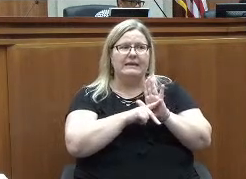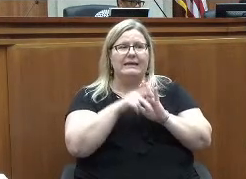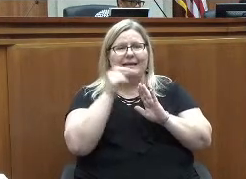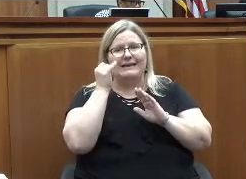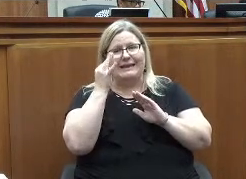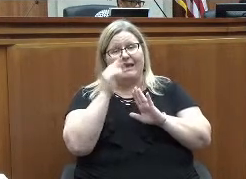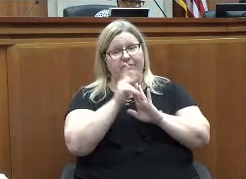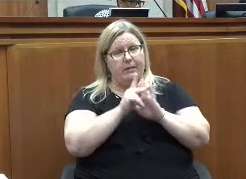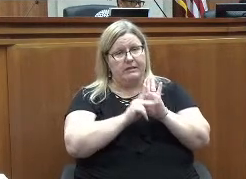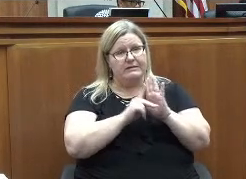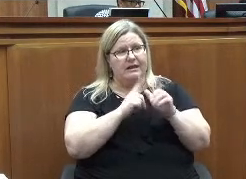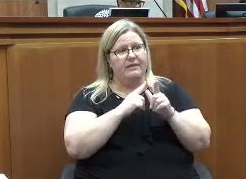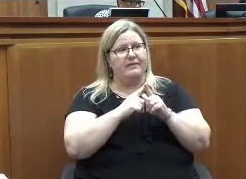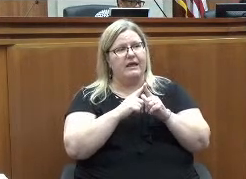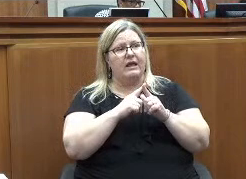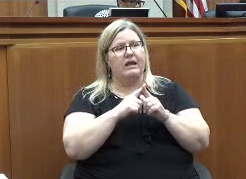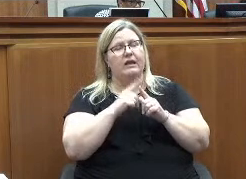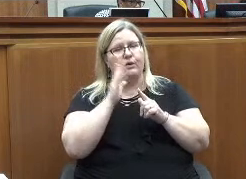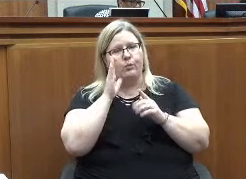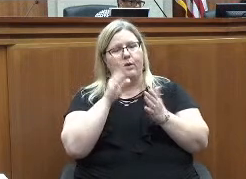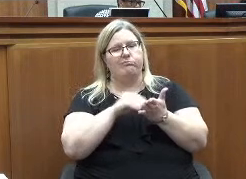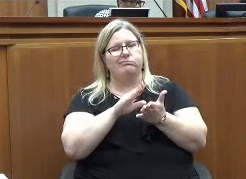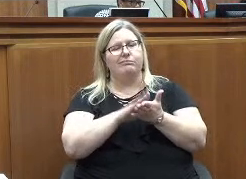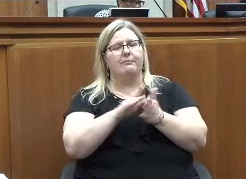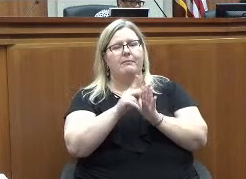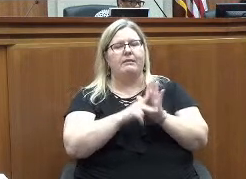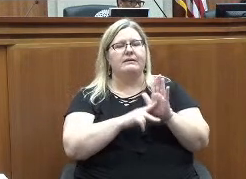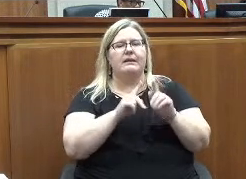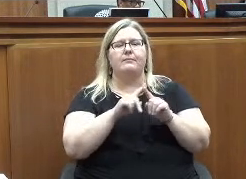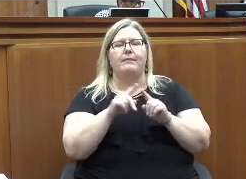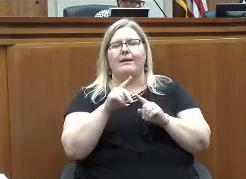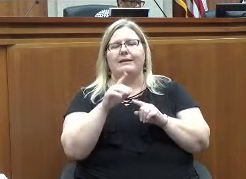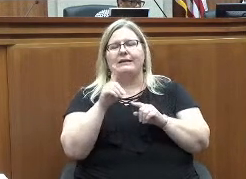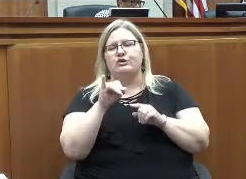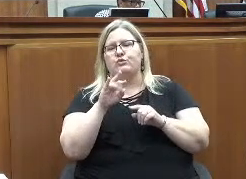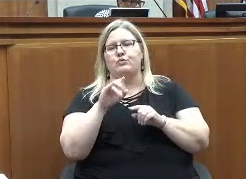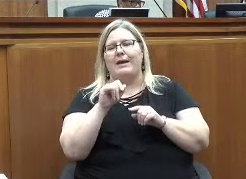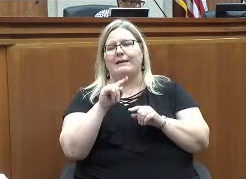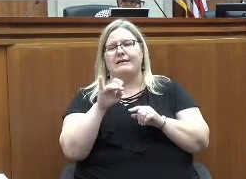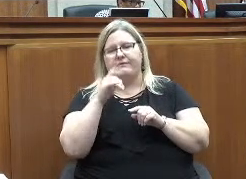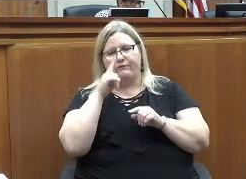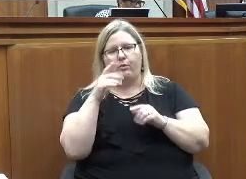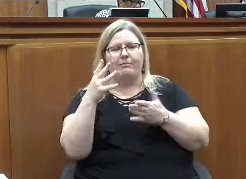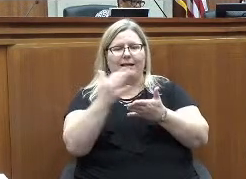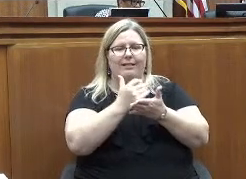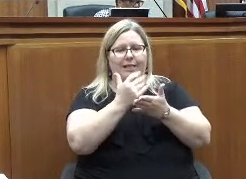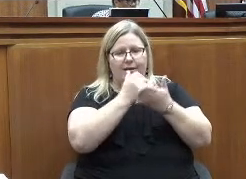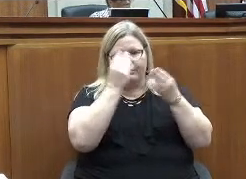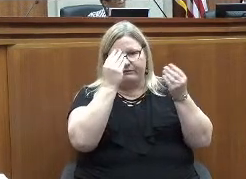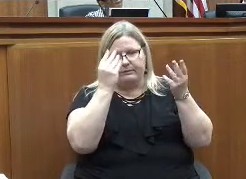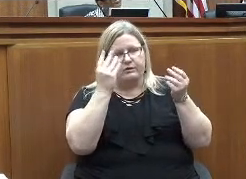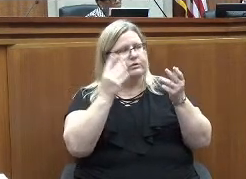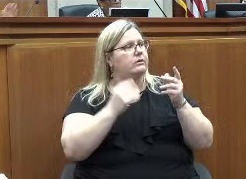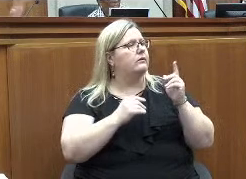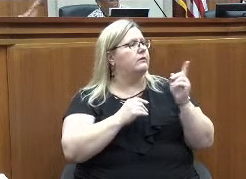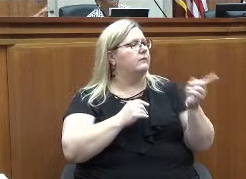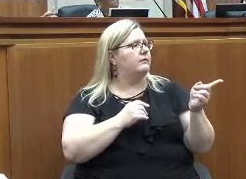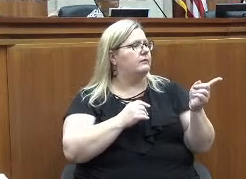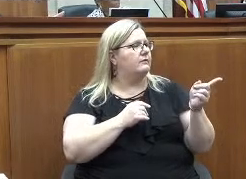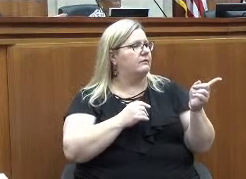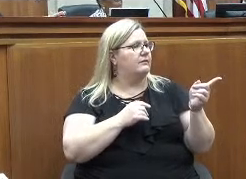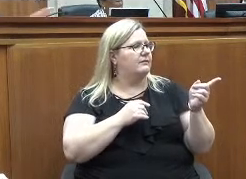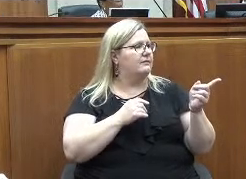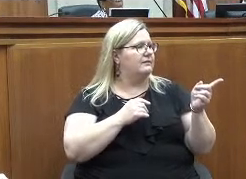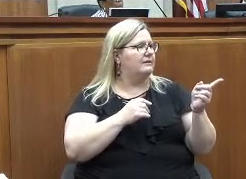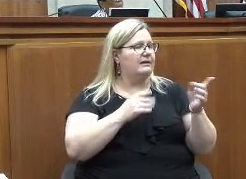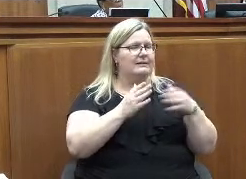a policy, then we would notice it as a policy. It's just a directive for him to collect information. Regardless of whether it's a